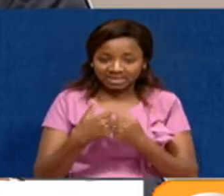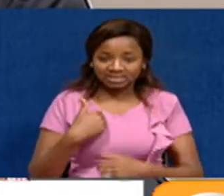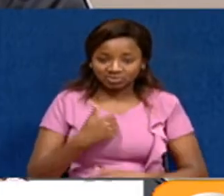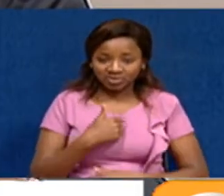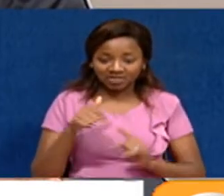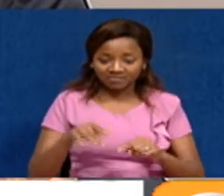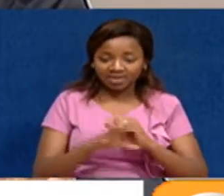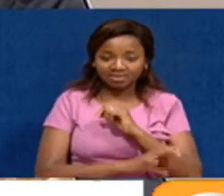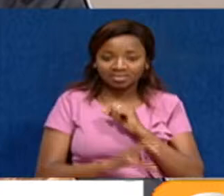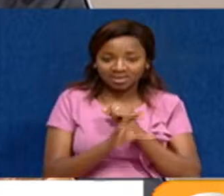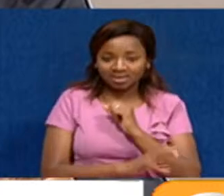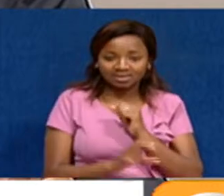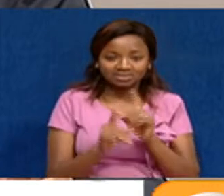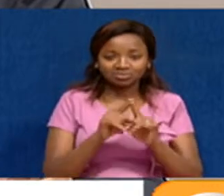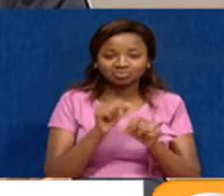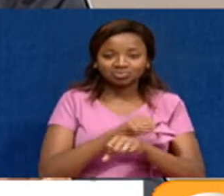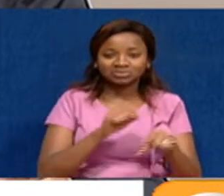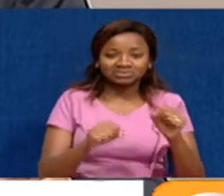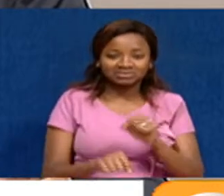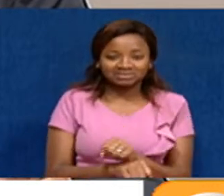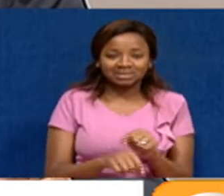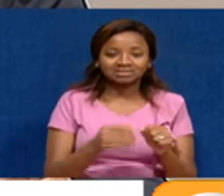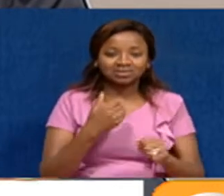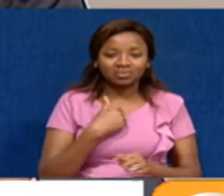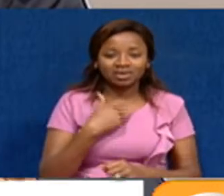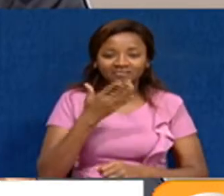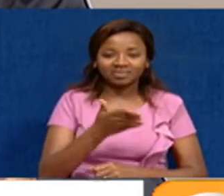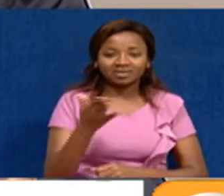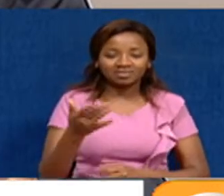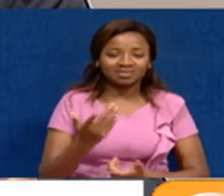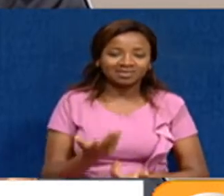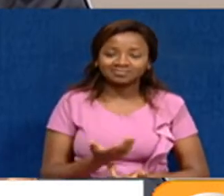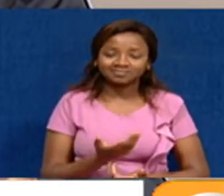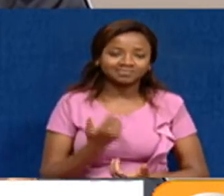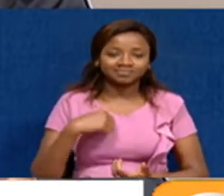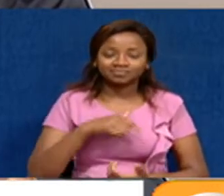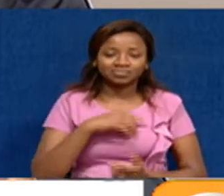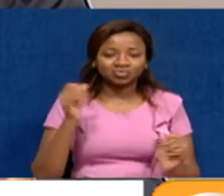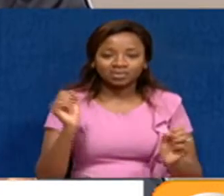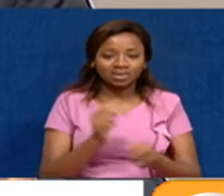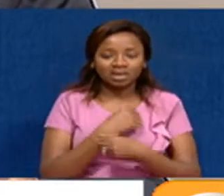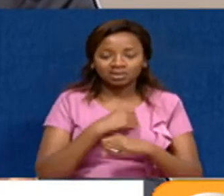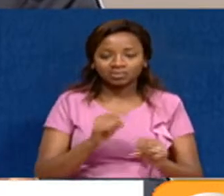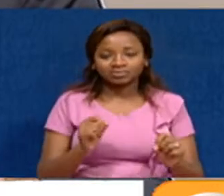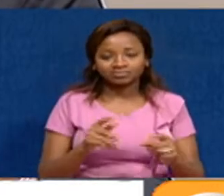in place, we cannot even capture those talents, you see. Today,